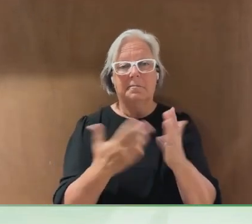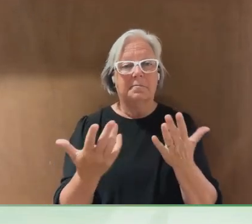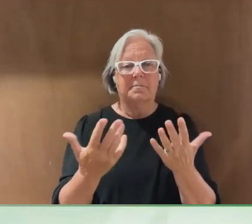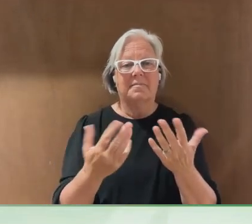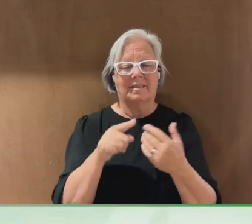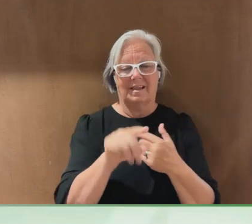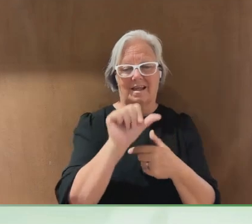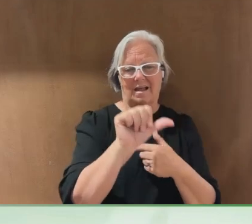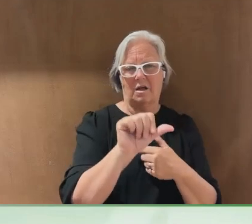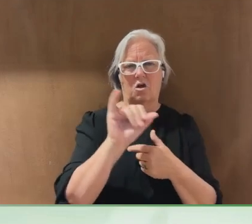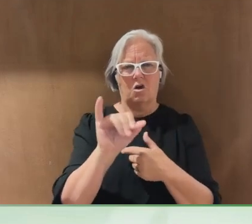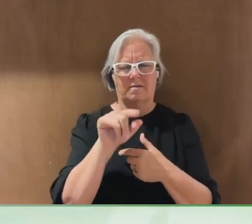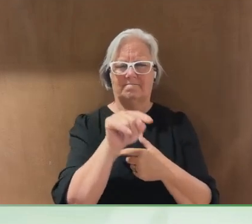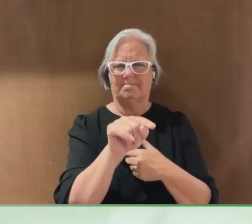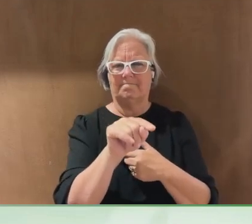be,